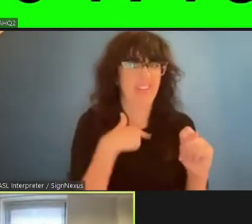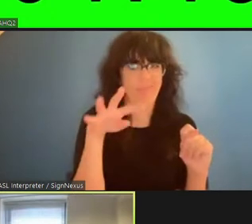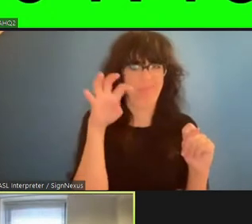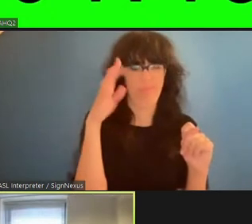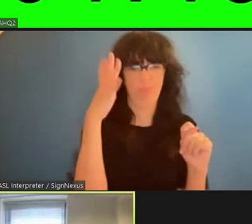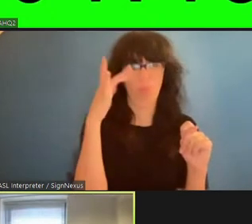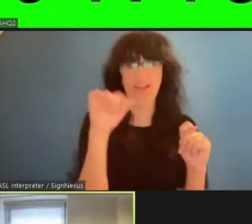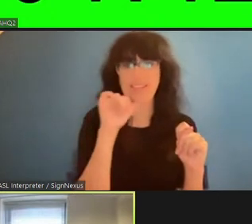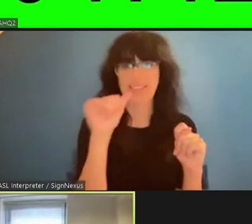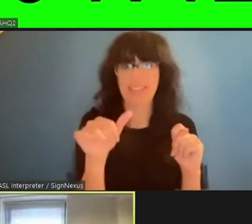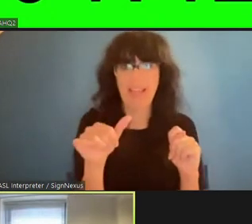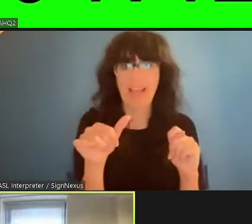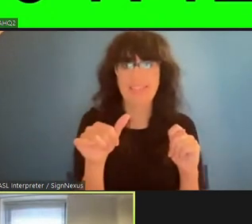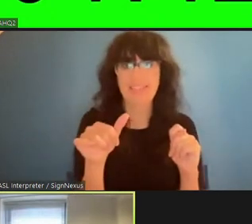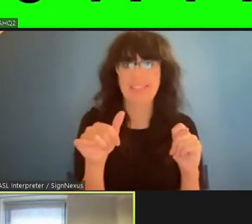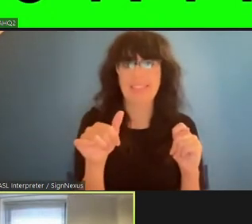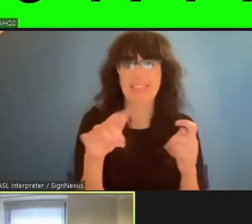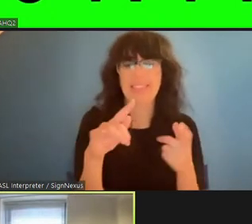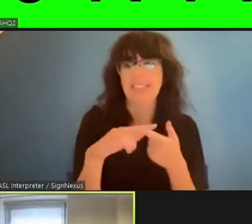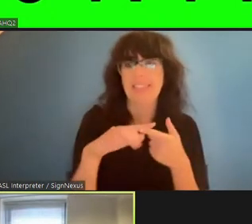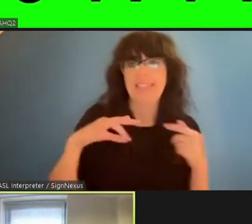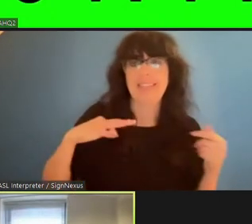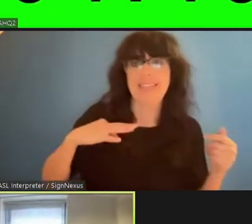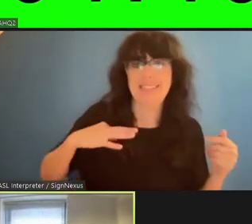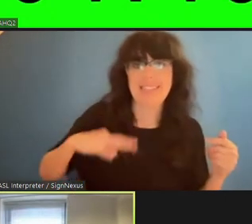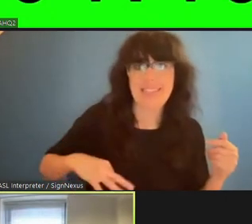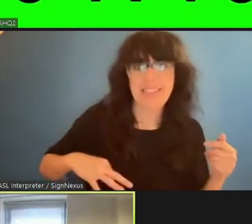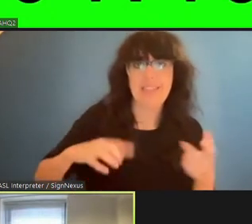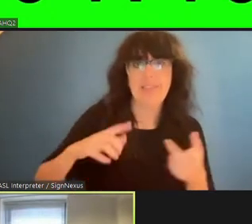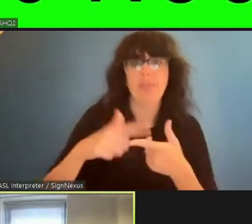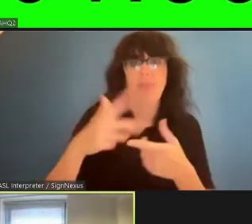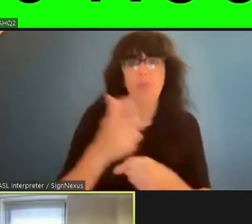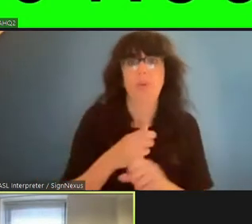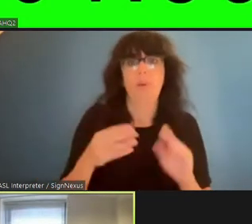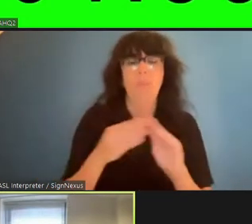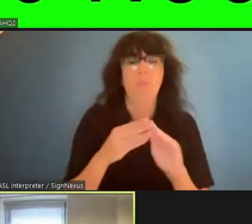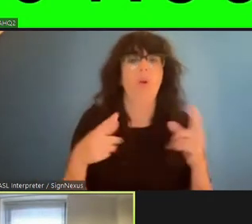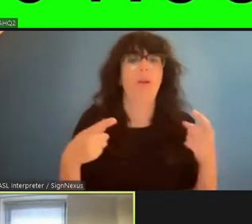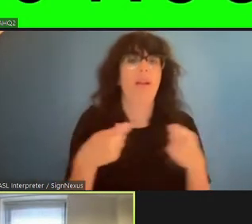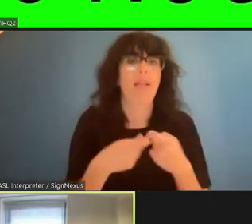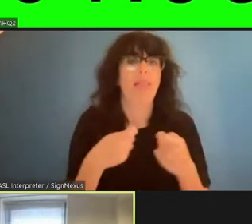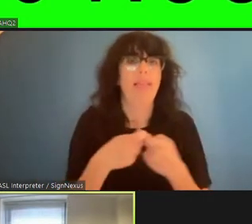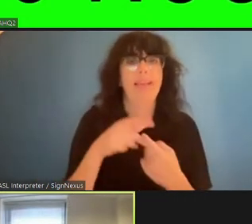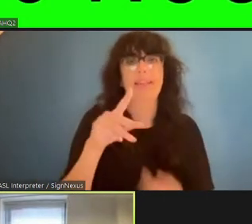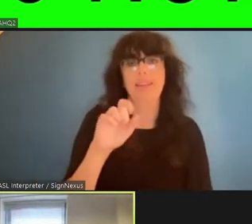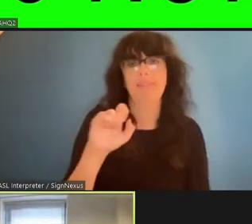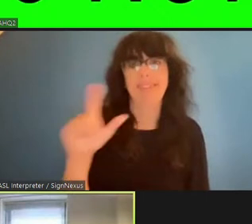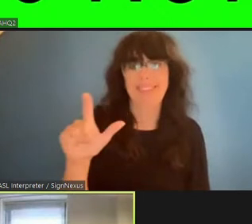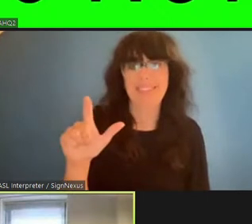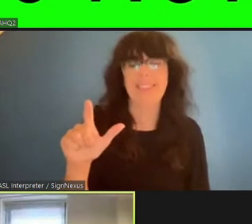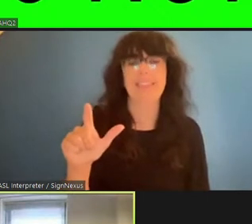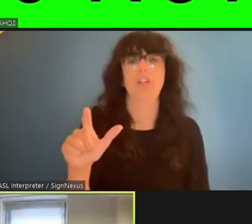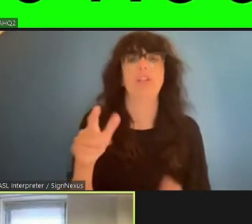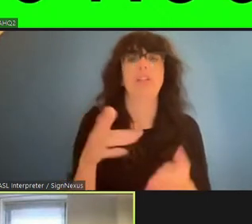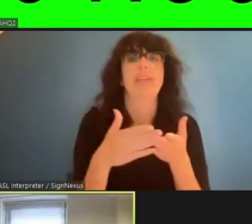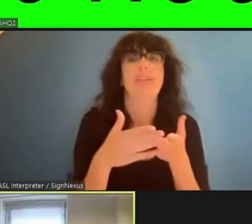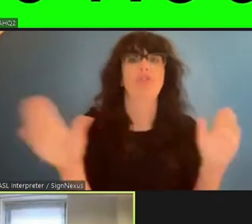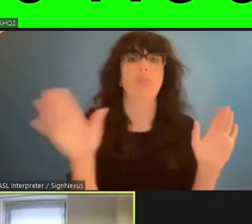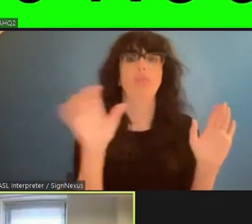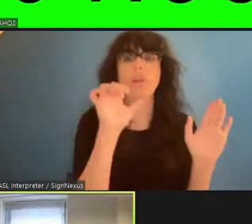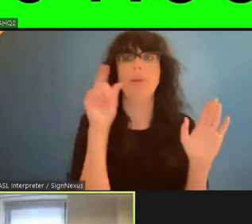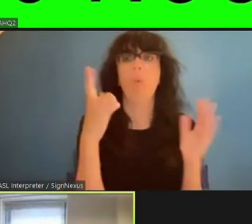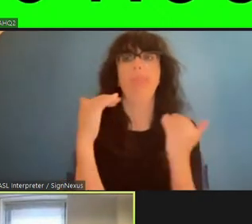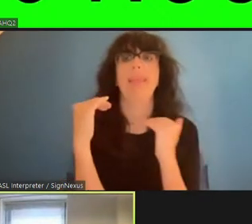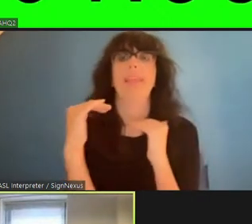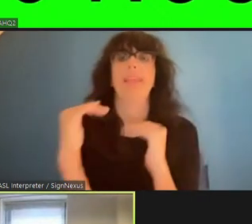not some sort of incentivization scheme to get more electrified diesel engines in general not limited to the